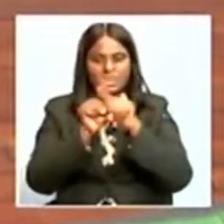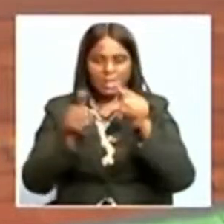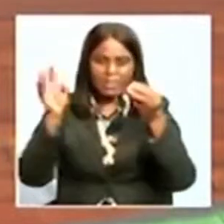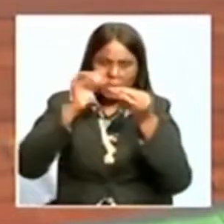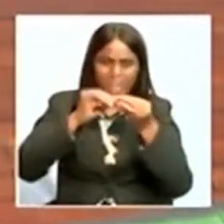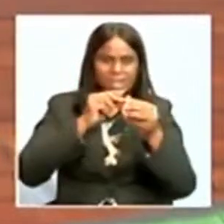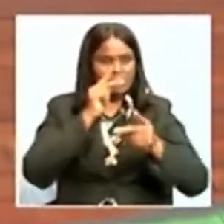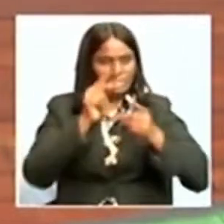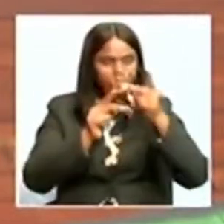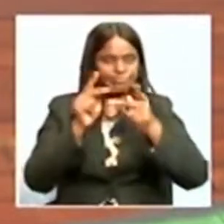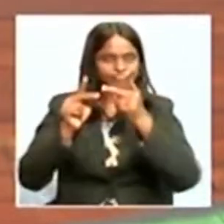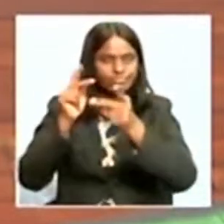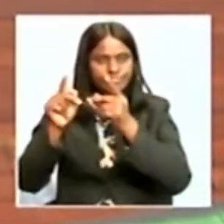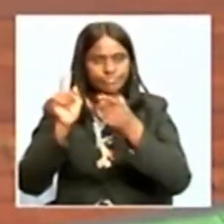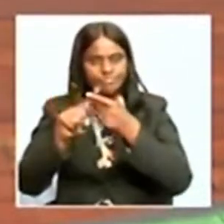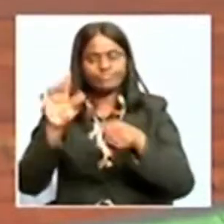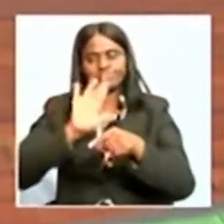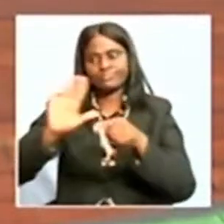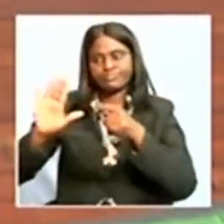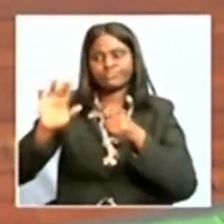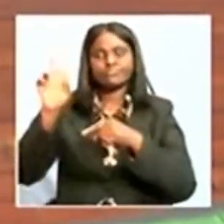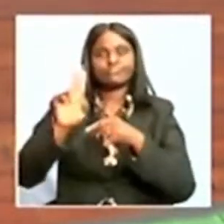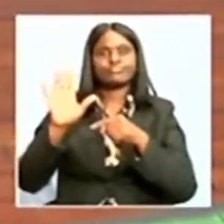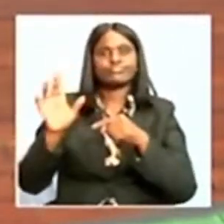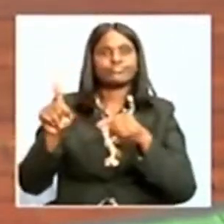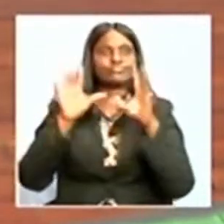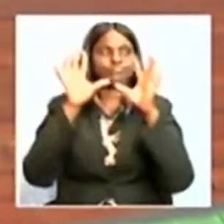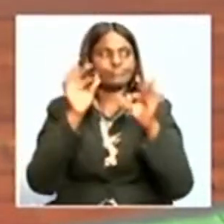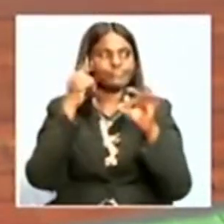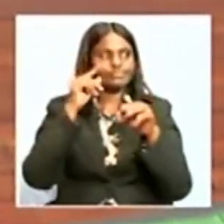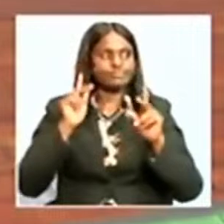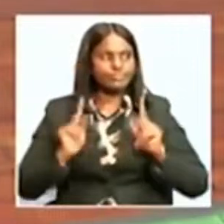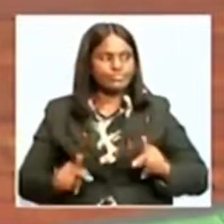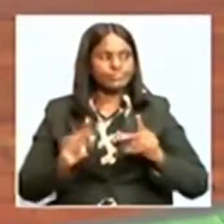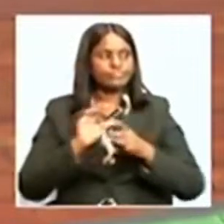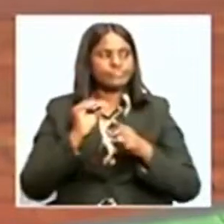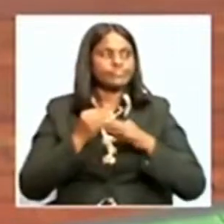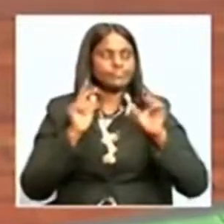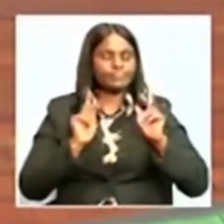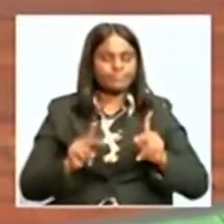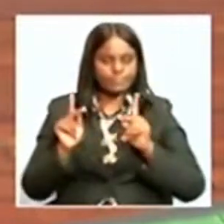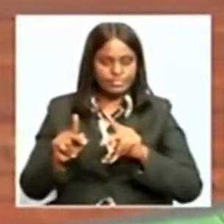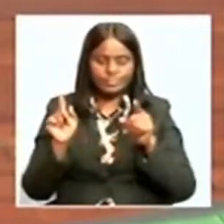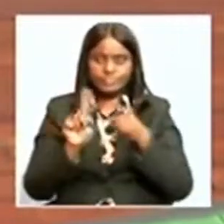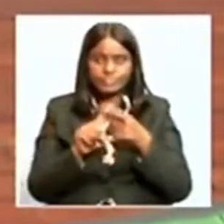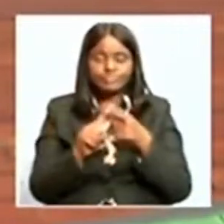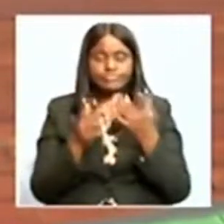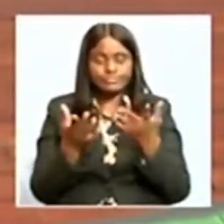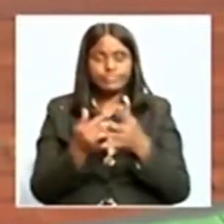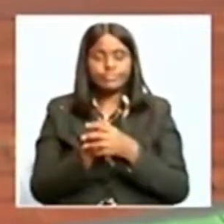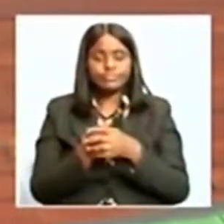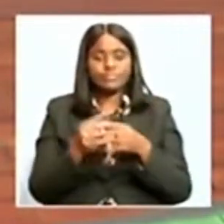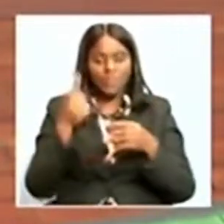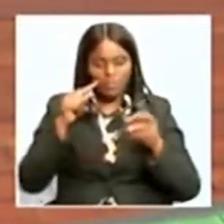additional process of suspending a user account for a person or persons